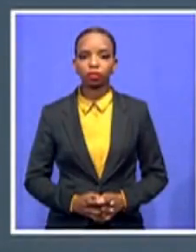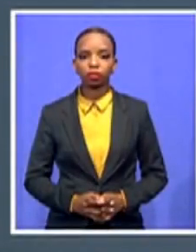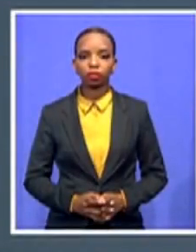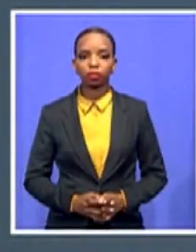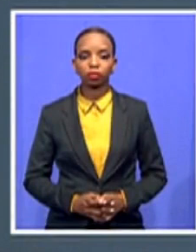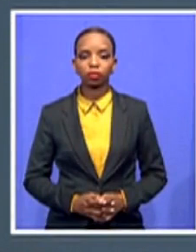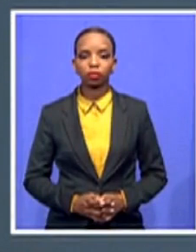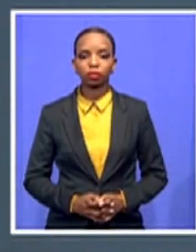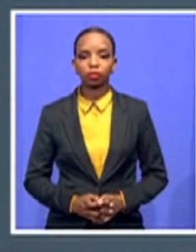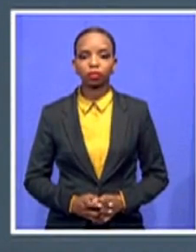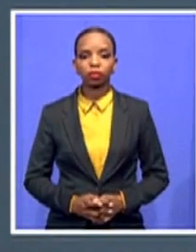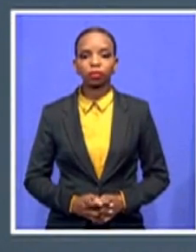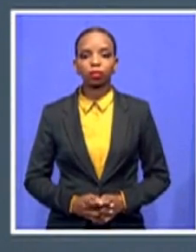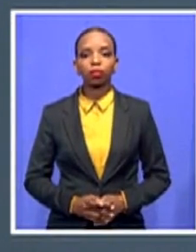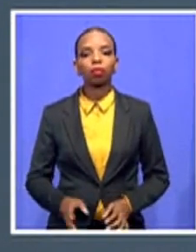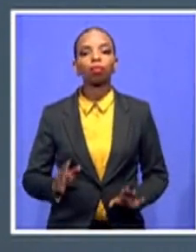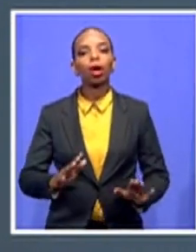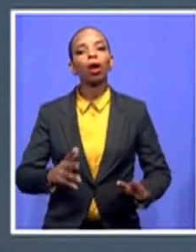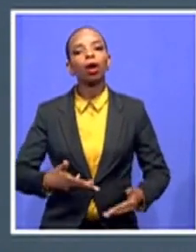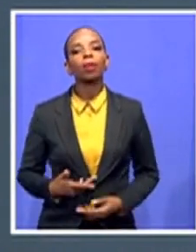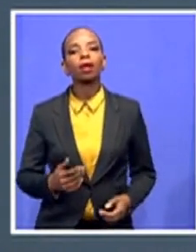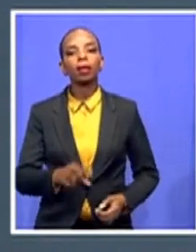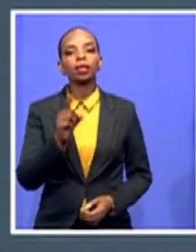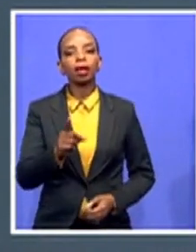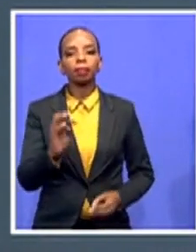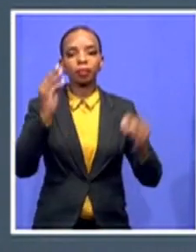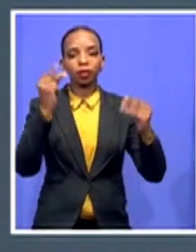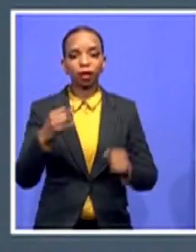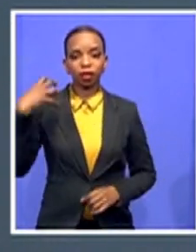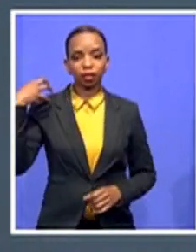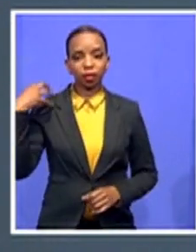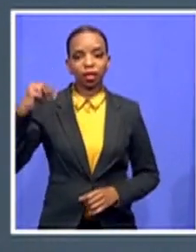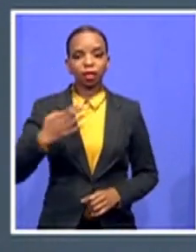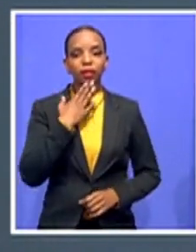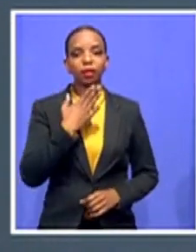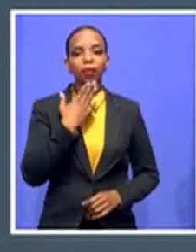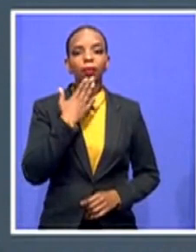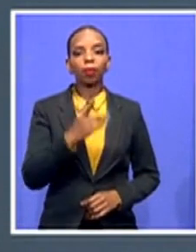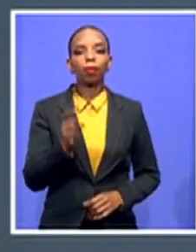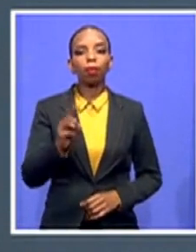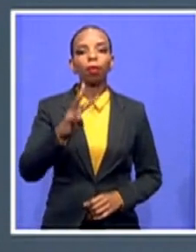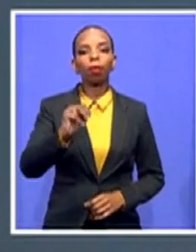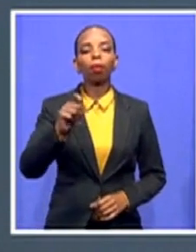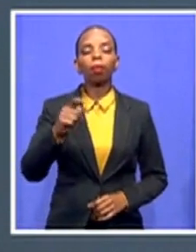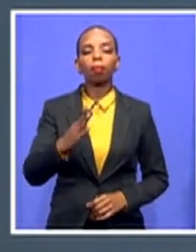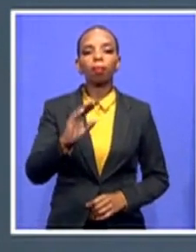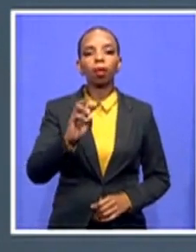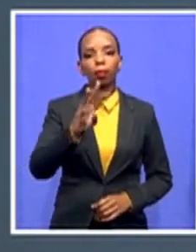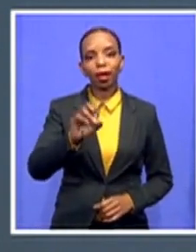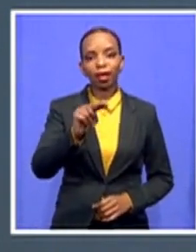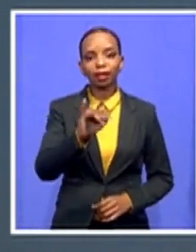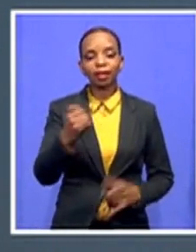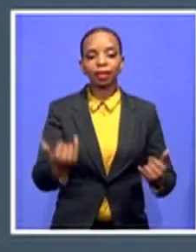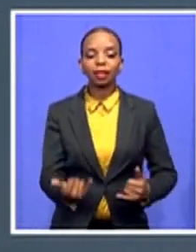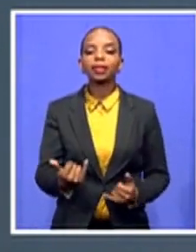Welcome back. Well, Finance Minister Tito Mboweni is expected to present the supplementary budget at 3 p.m. this afternoon. COVID-19 and